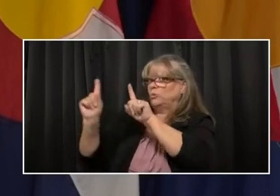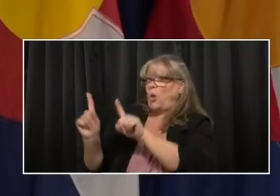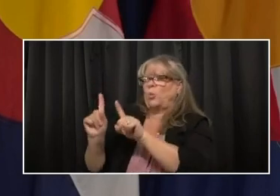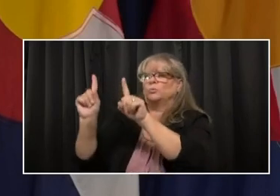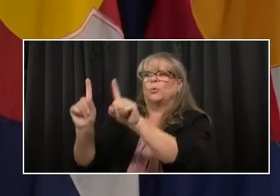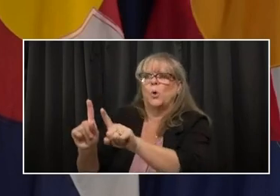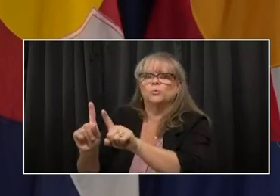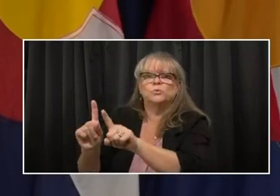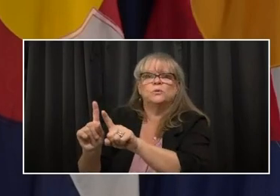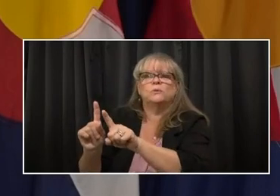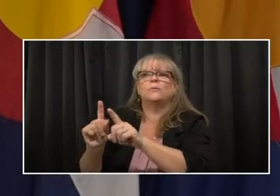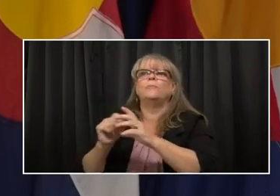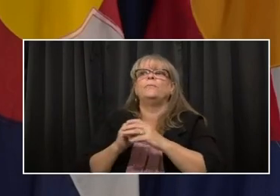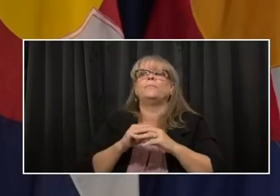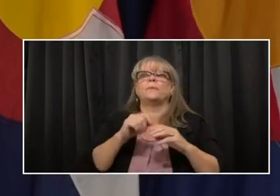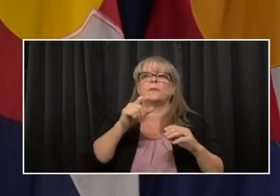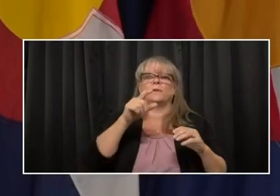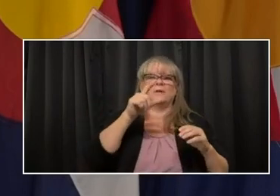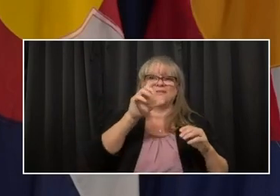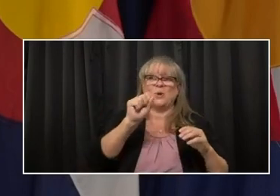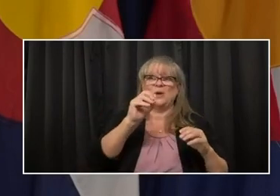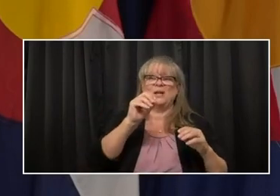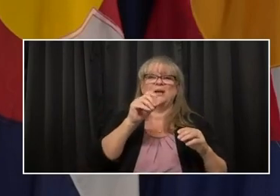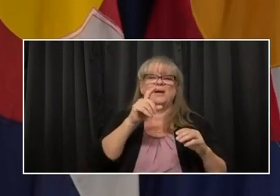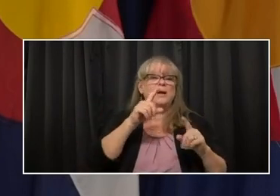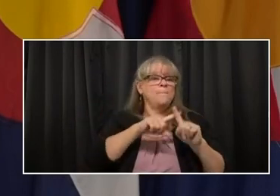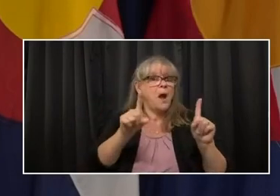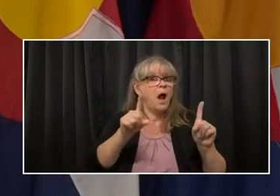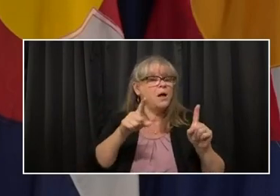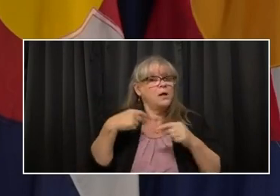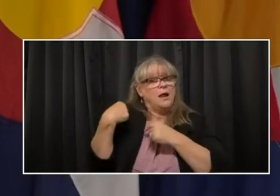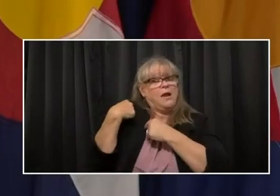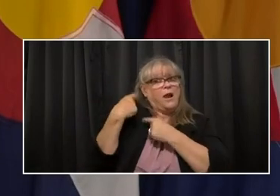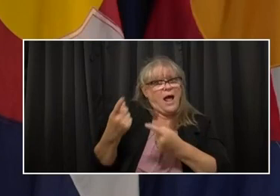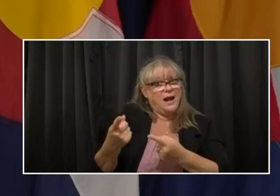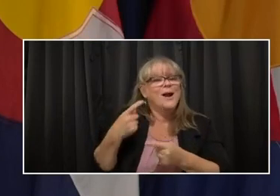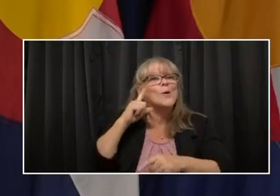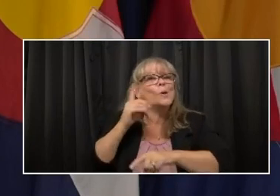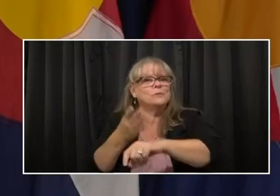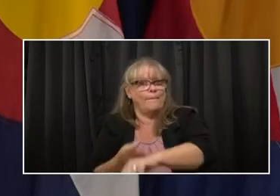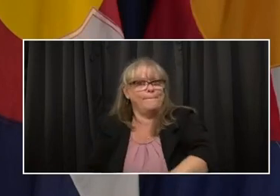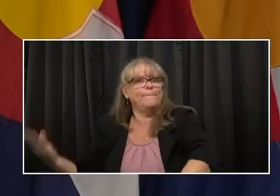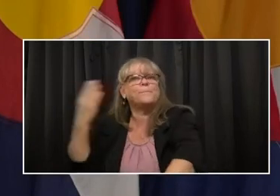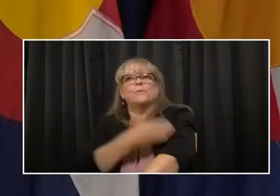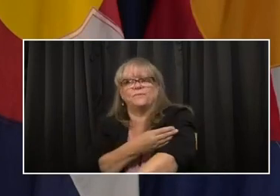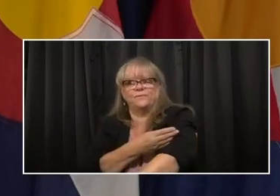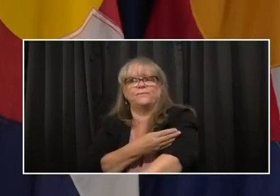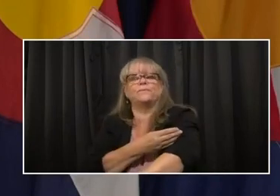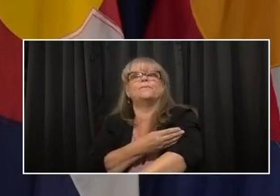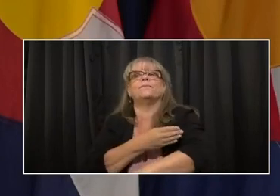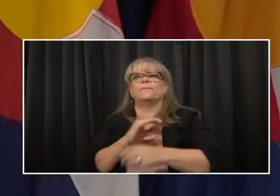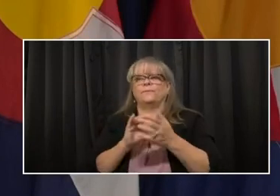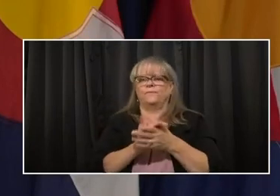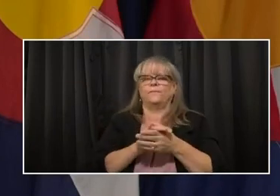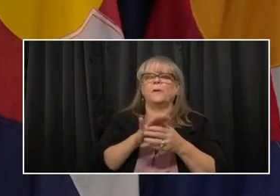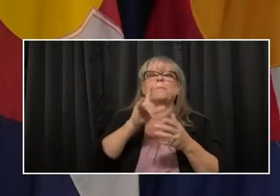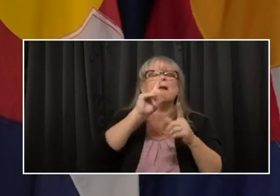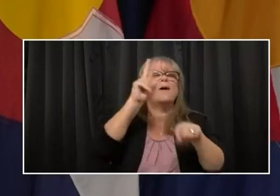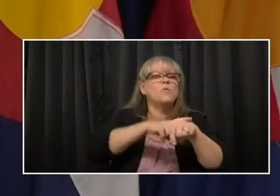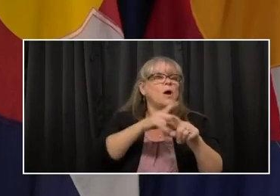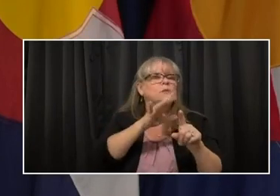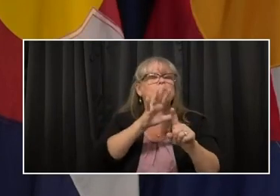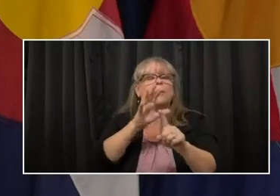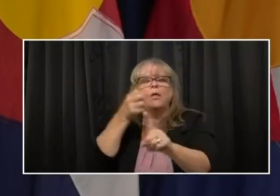seen substantial progress made. We have sporadic cases that occur, but that is not surprising given that individuals may